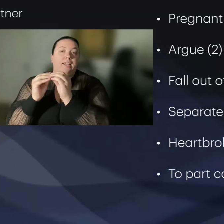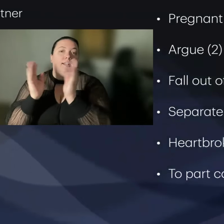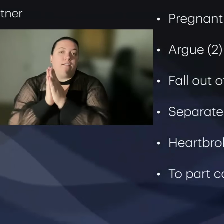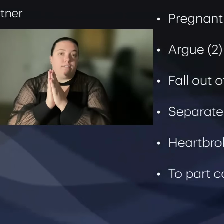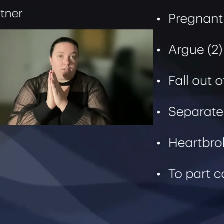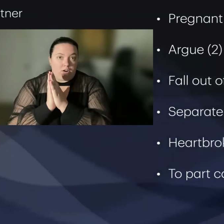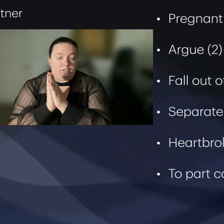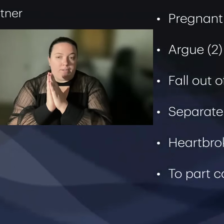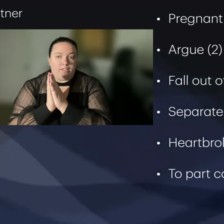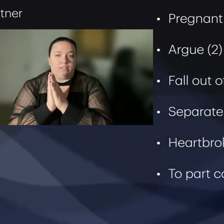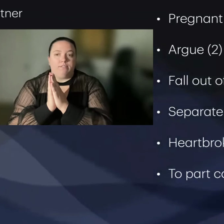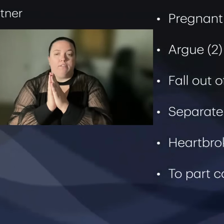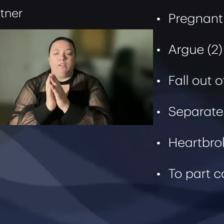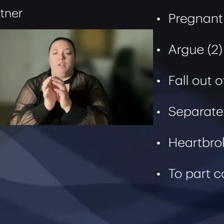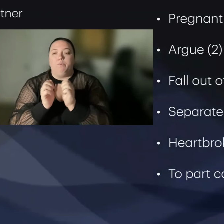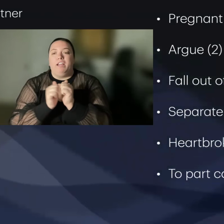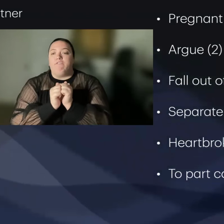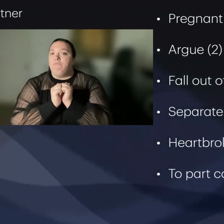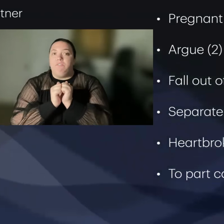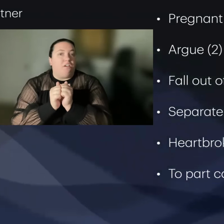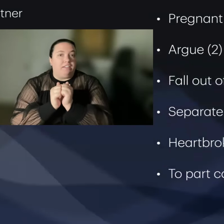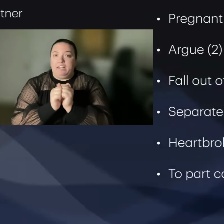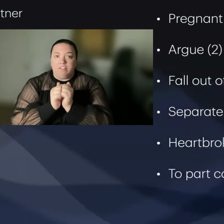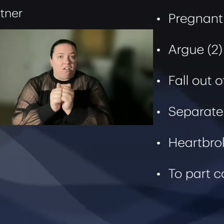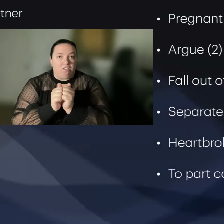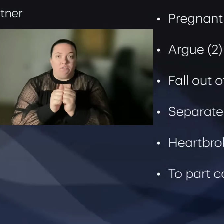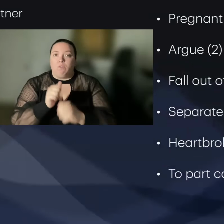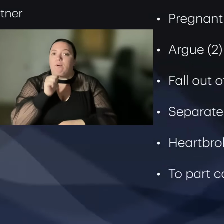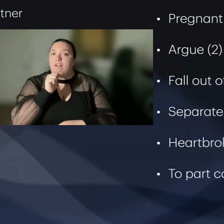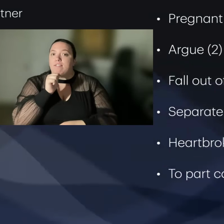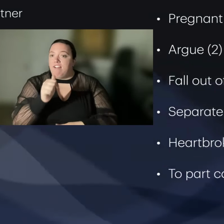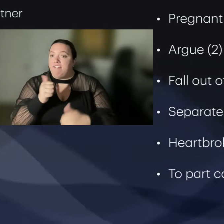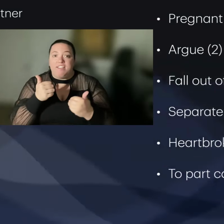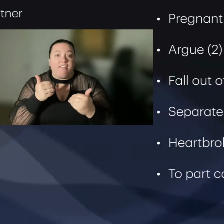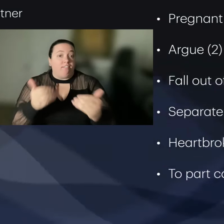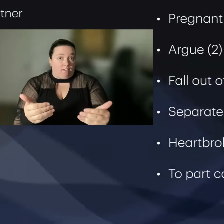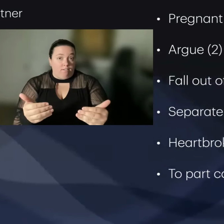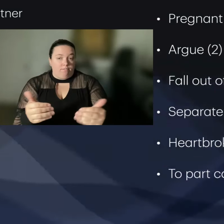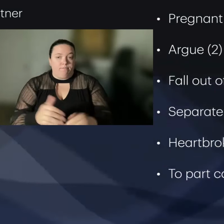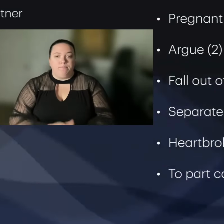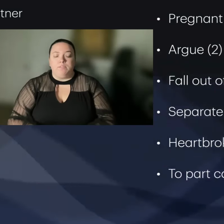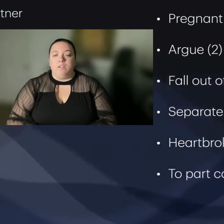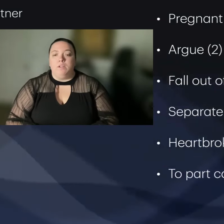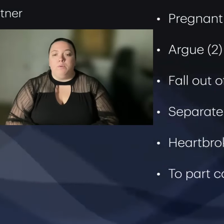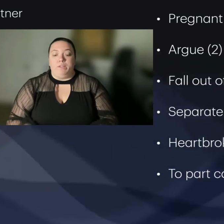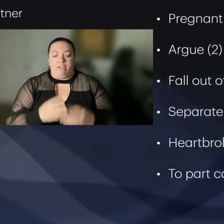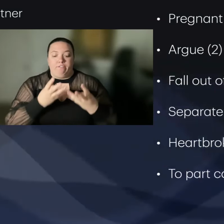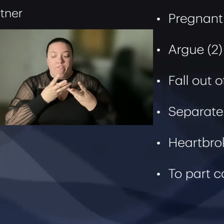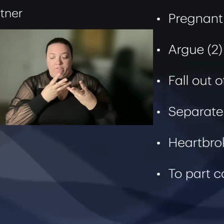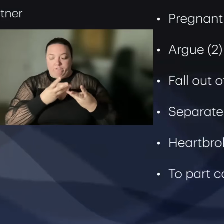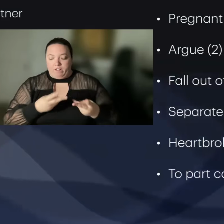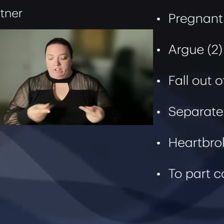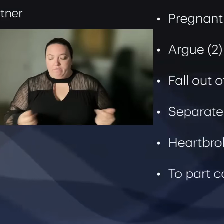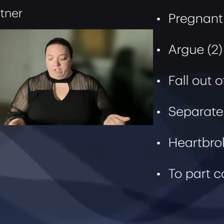a heated argument. We have not getting along or not getting along. We